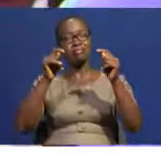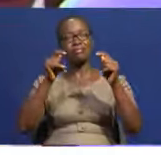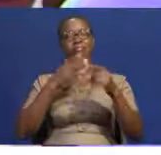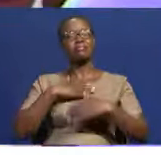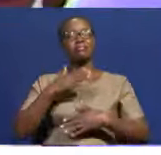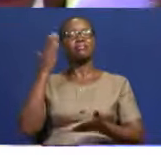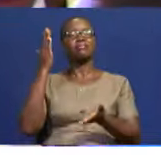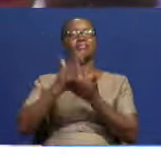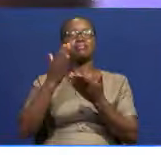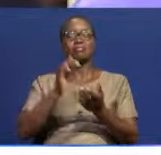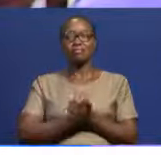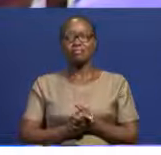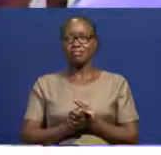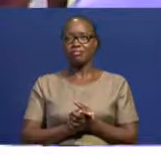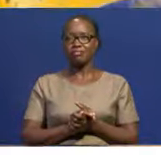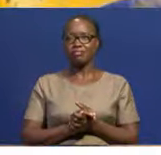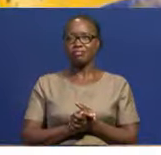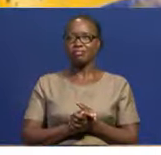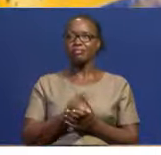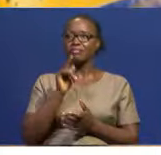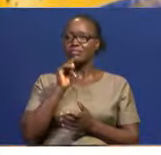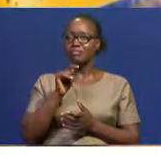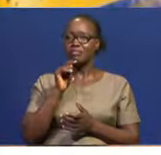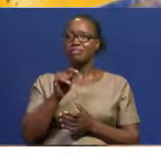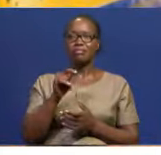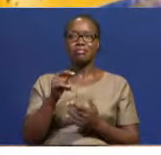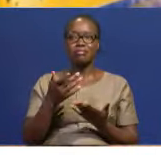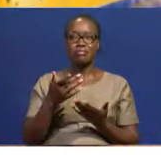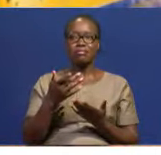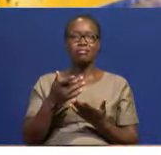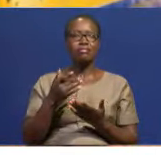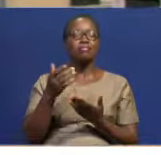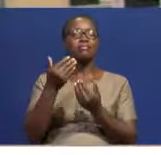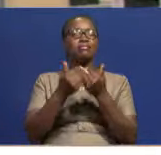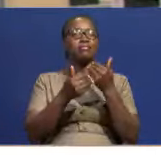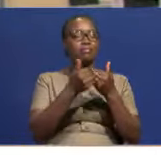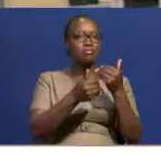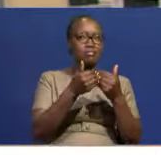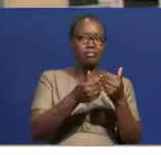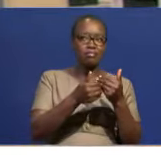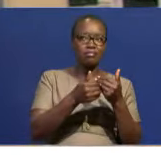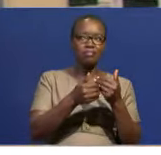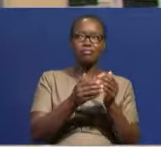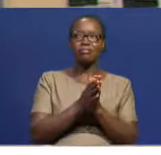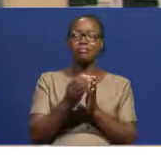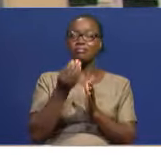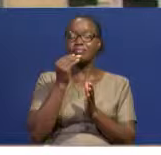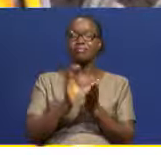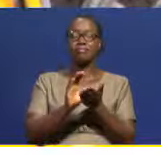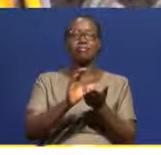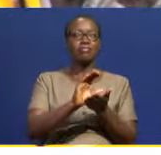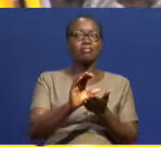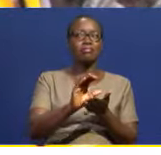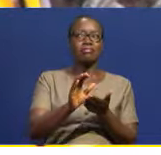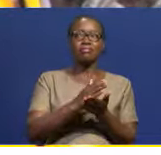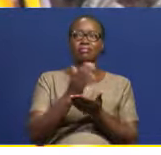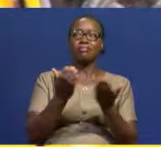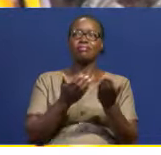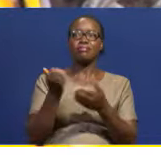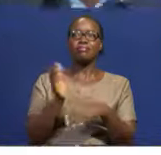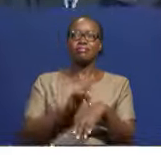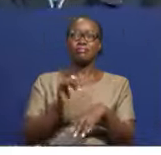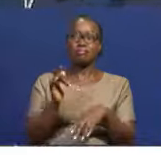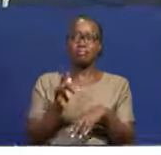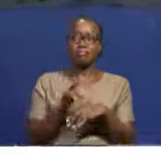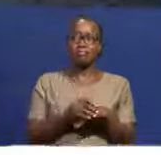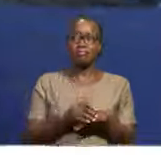ishe. Pizza Inn, Creamy Inn, Chicken Inn, Superloaf Bakery, Gas Cylinders Distributors, General Food Suppliers were some of the businesses